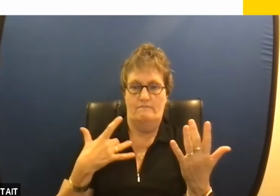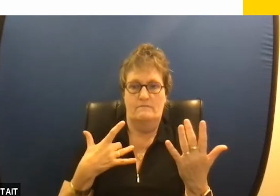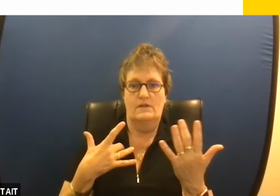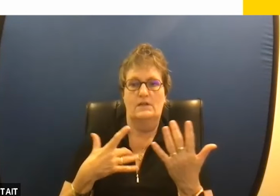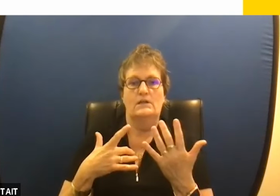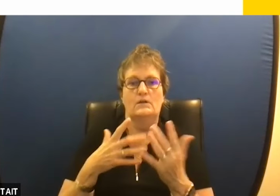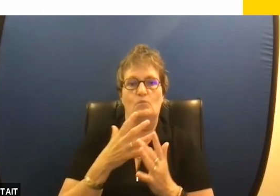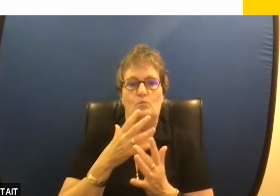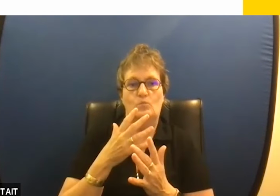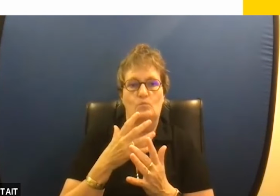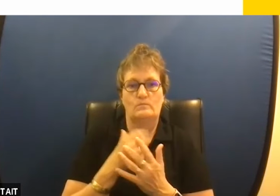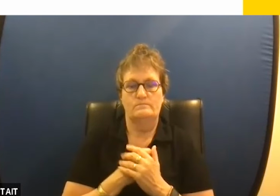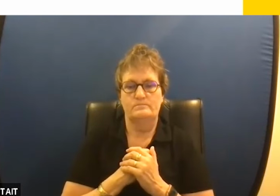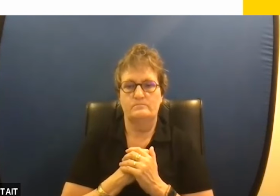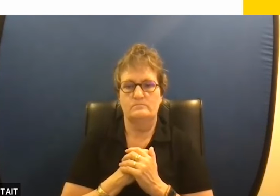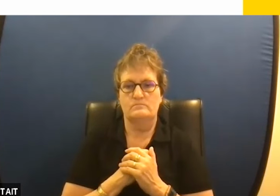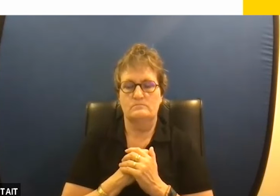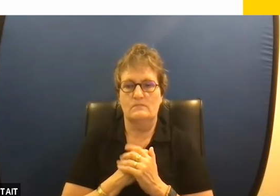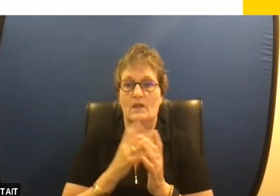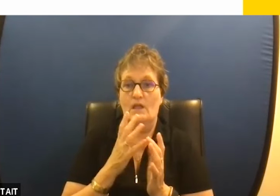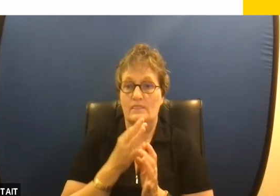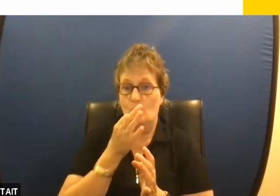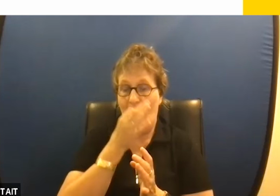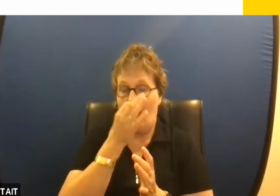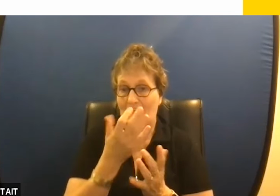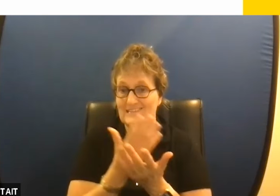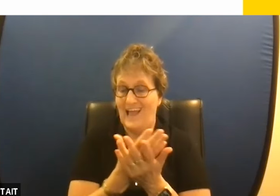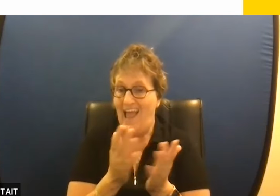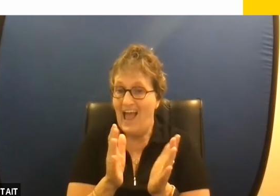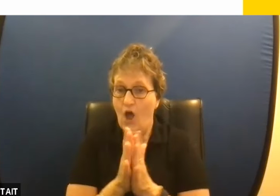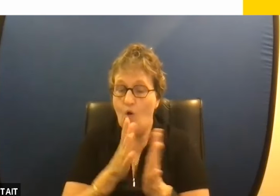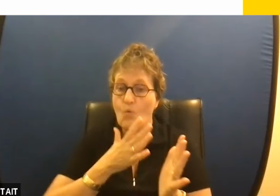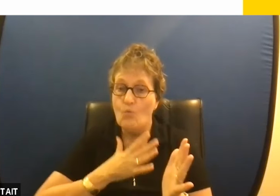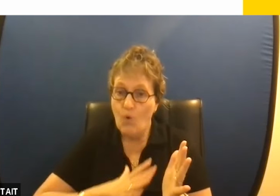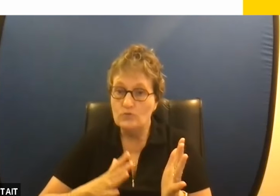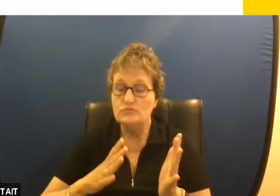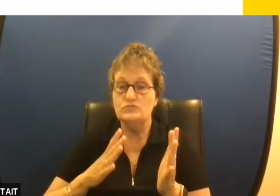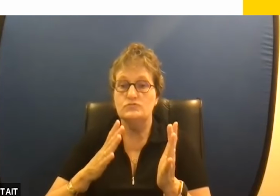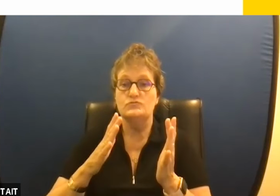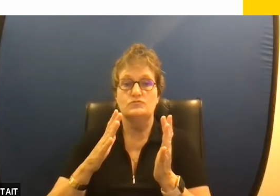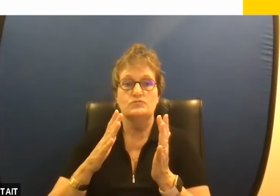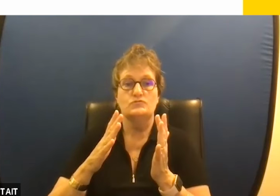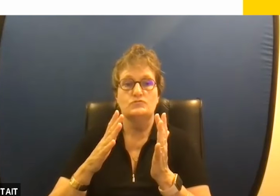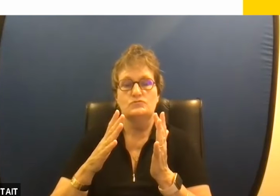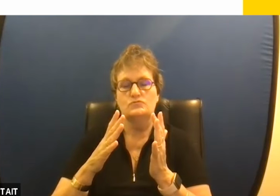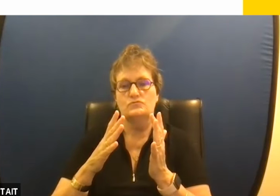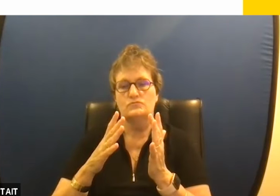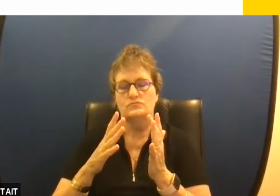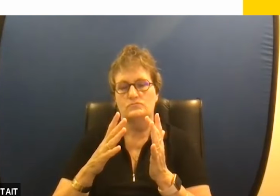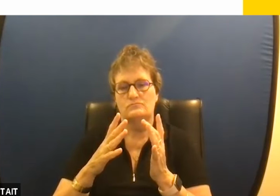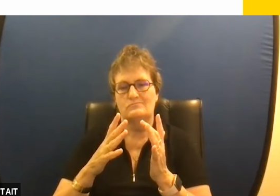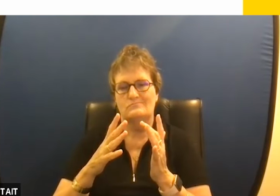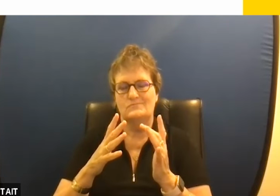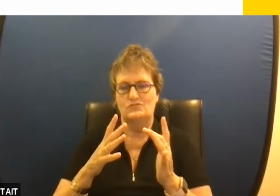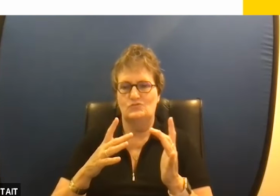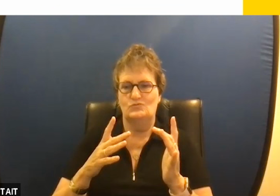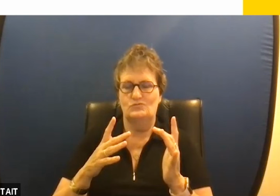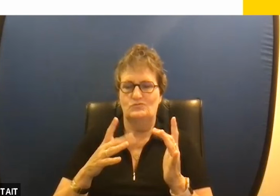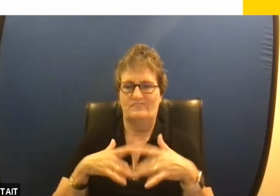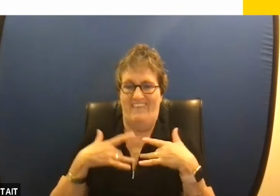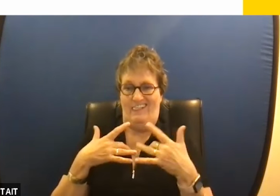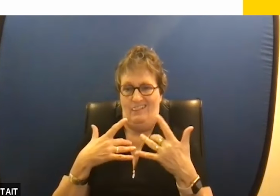them, how would you like to be treated? So that forms respectable treatment version. So they